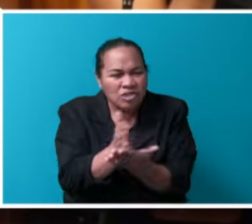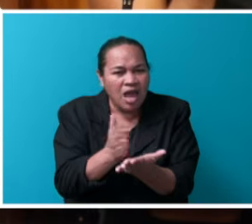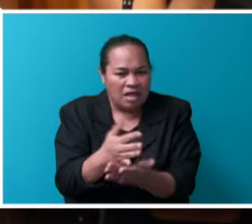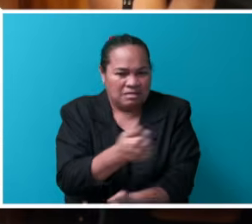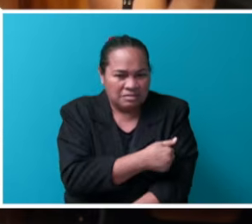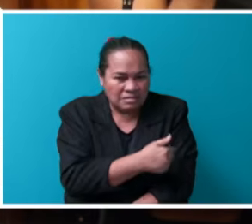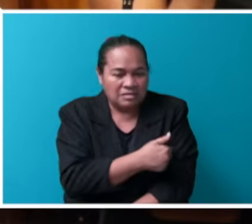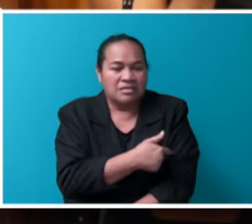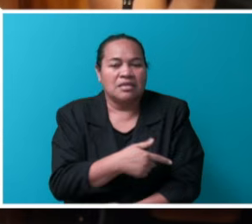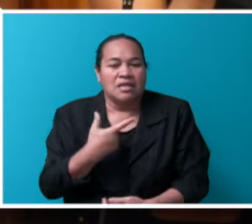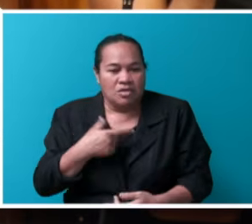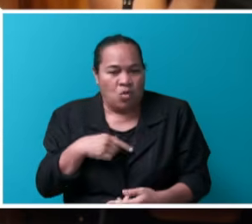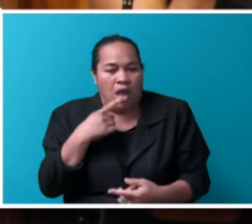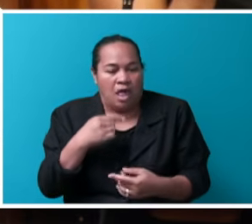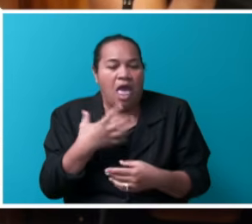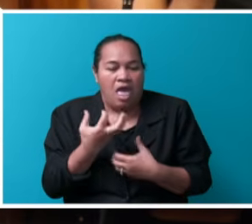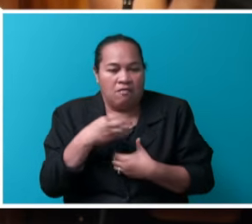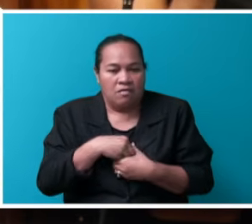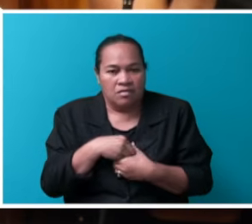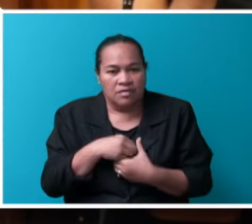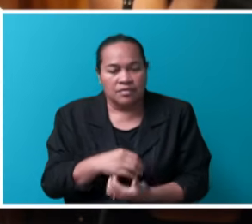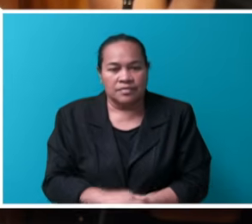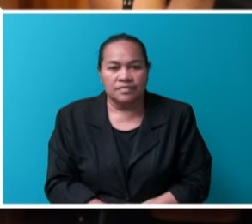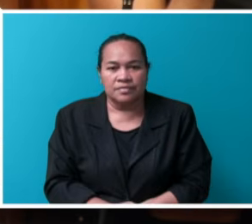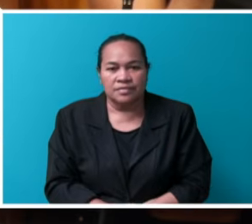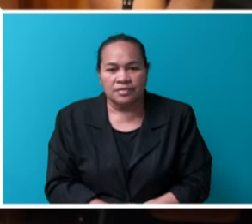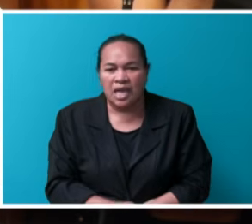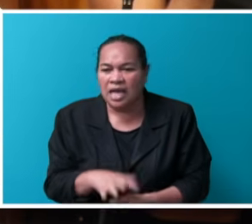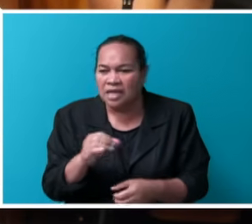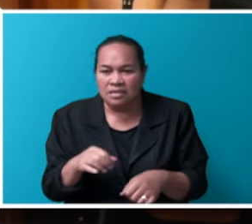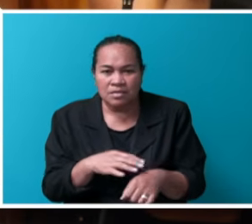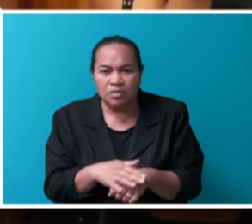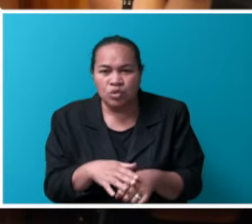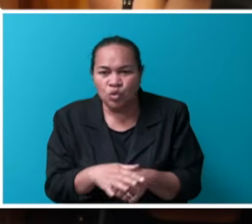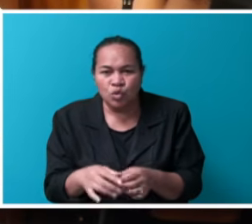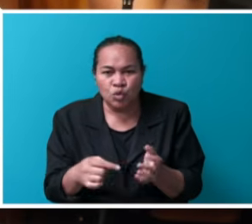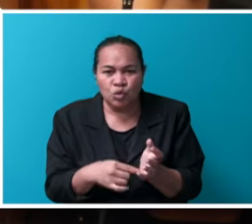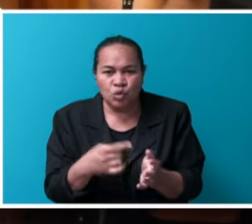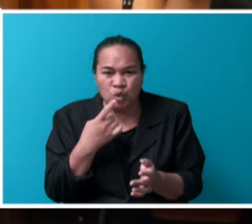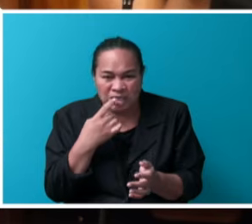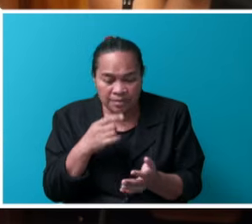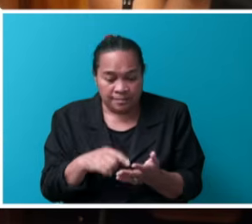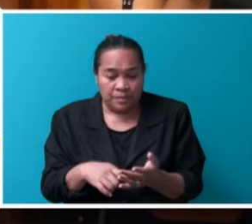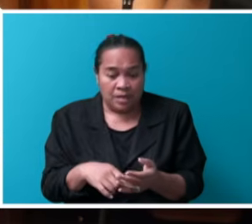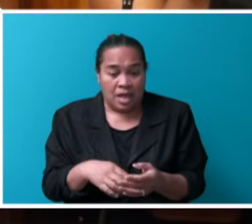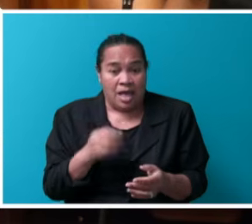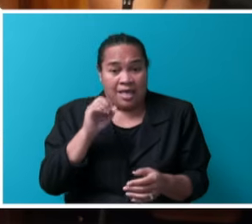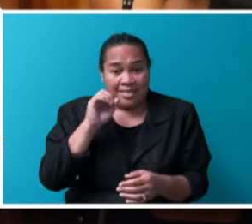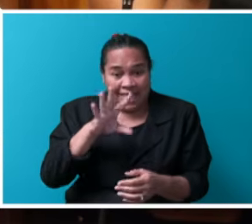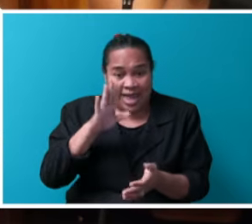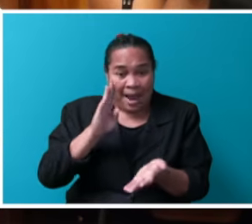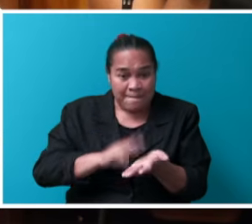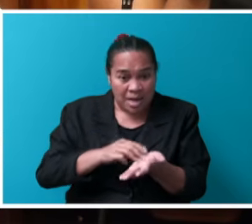transfusion, or what is known as Bluetoothing. To fight this, Government is allocating $10 million for